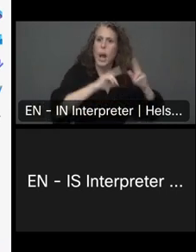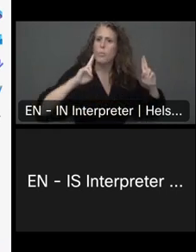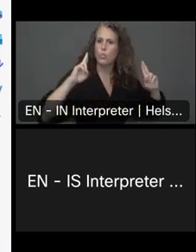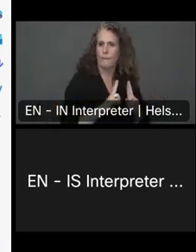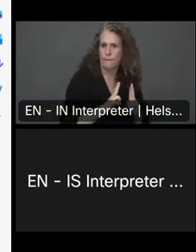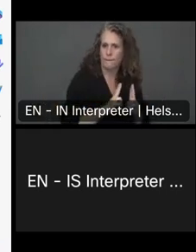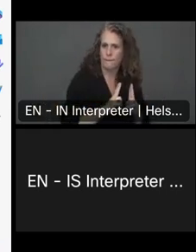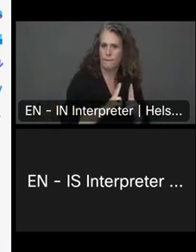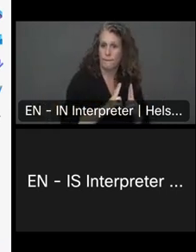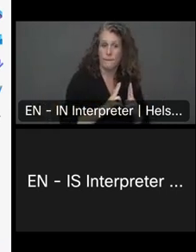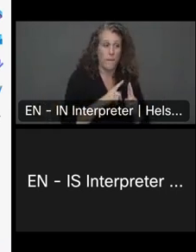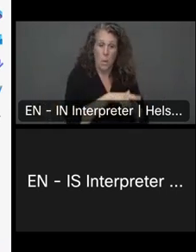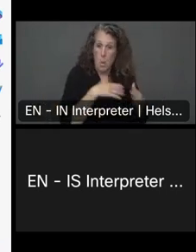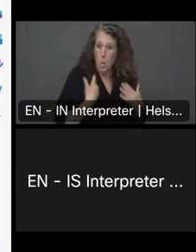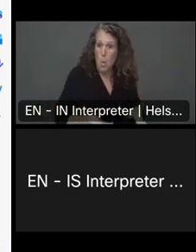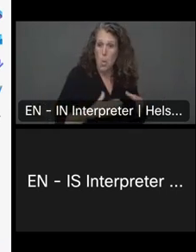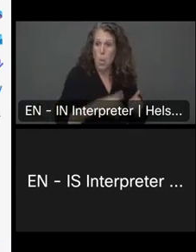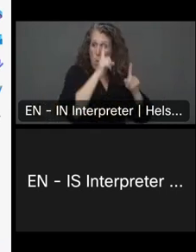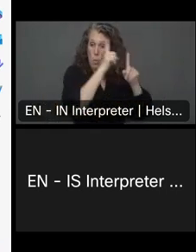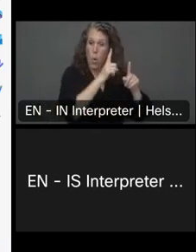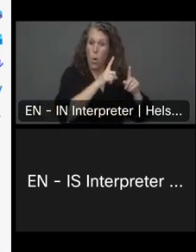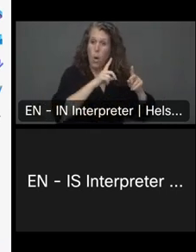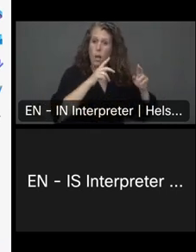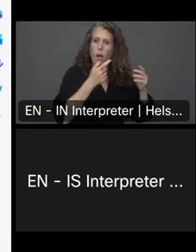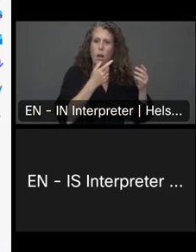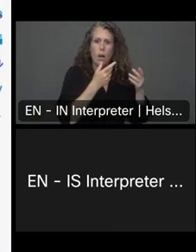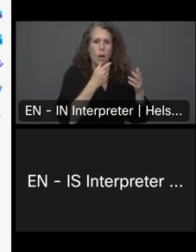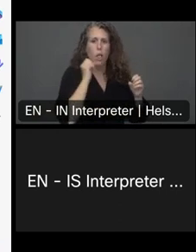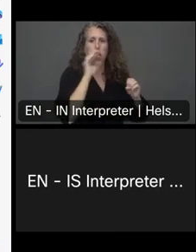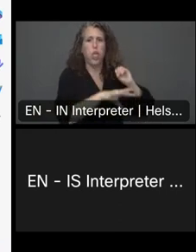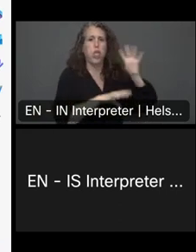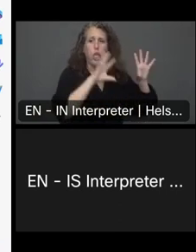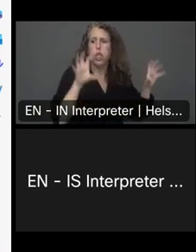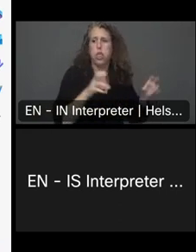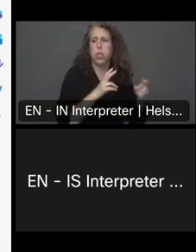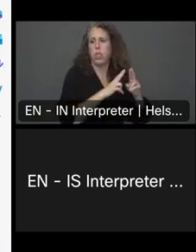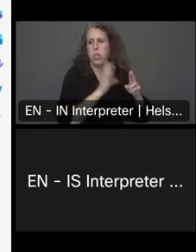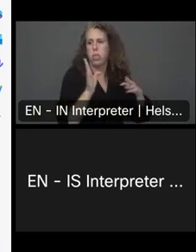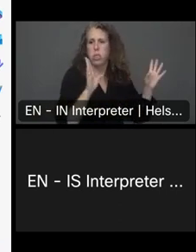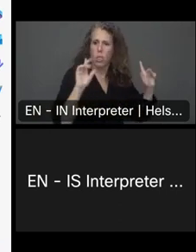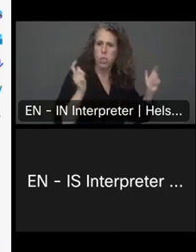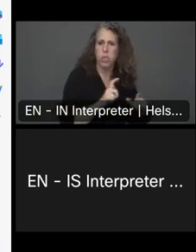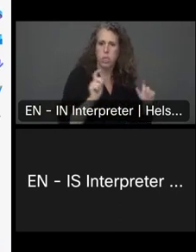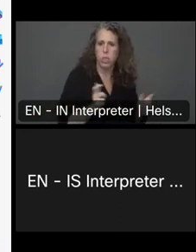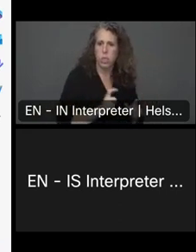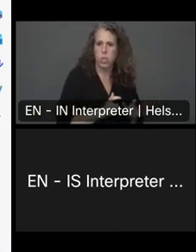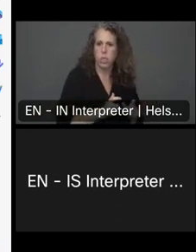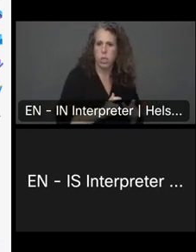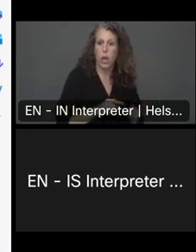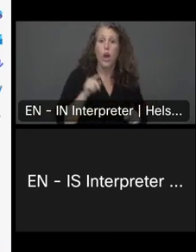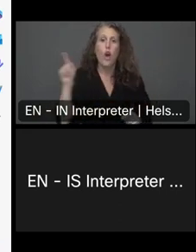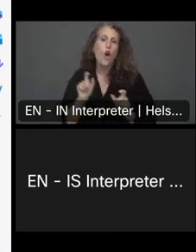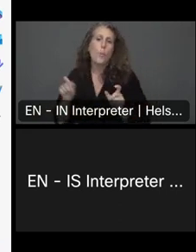so much that they extravagantly say saving half a syllable is for a grammarian as